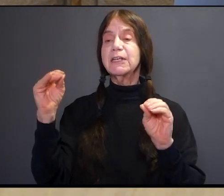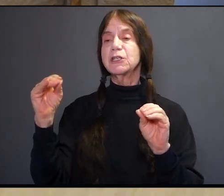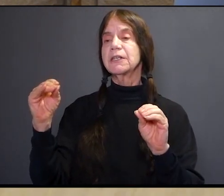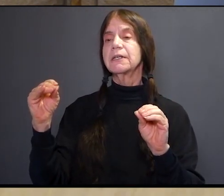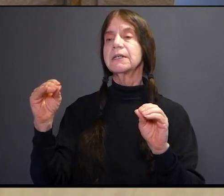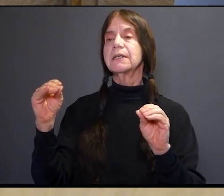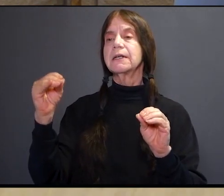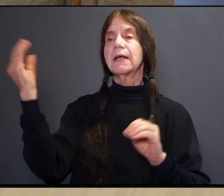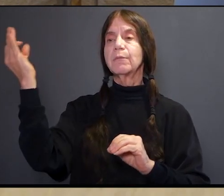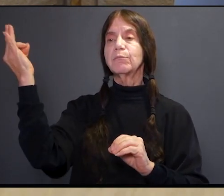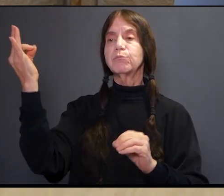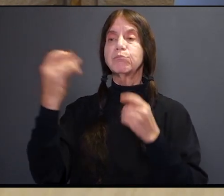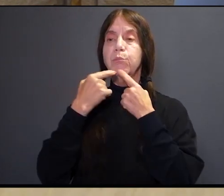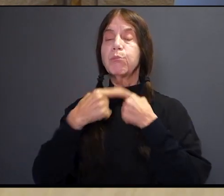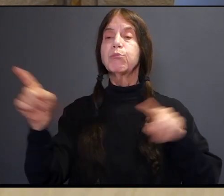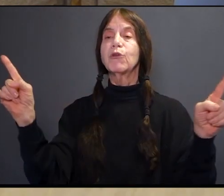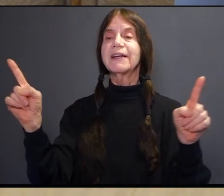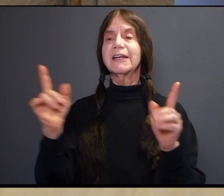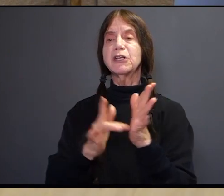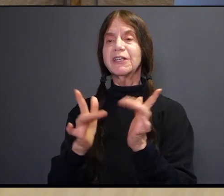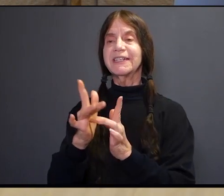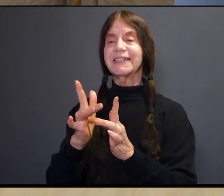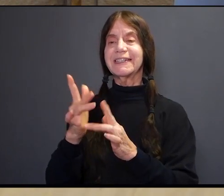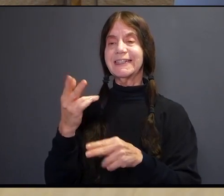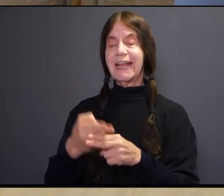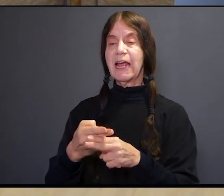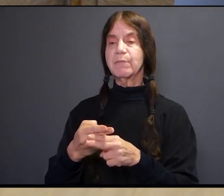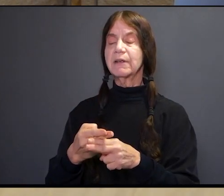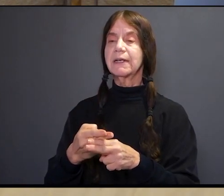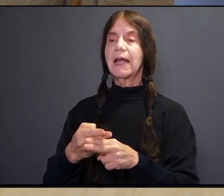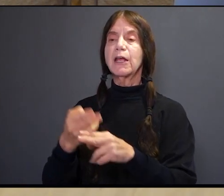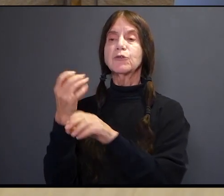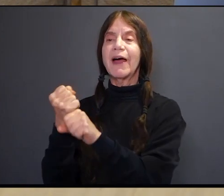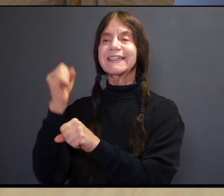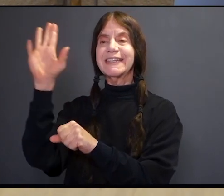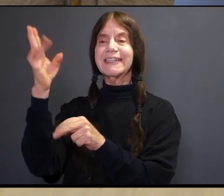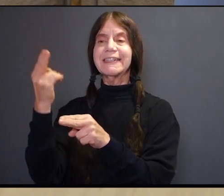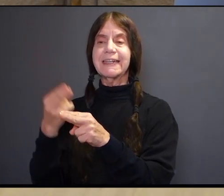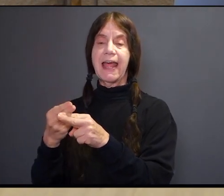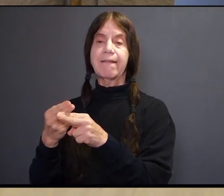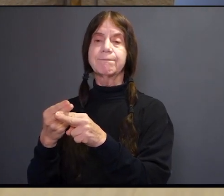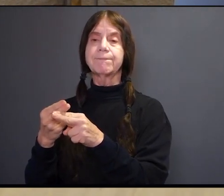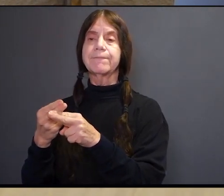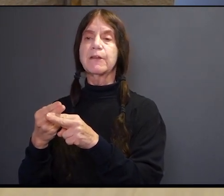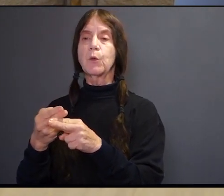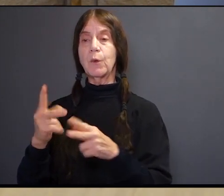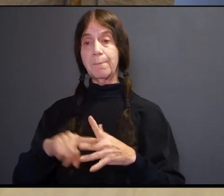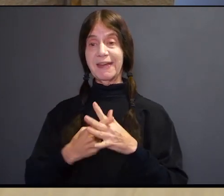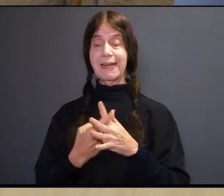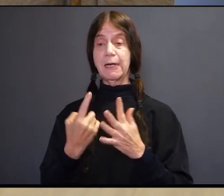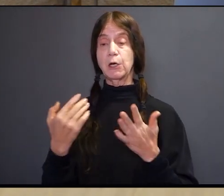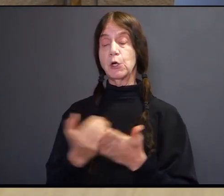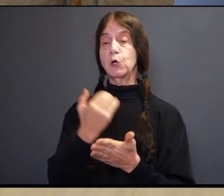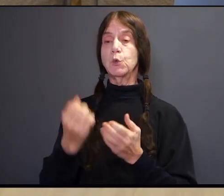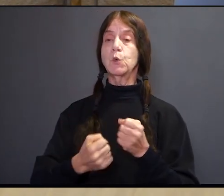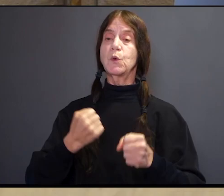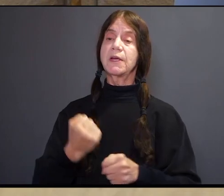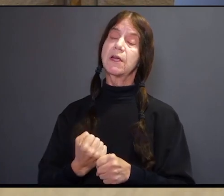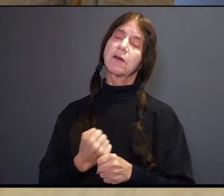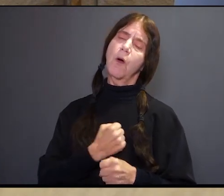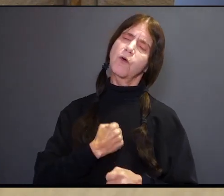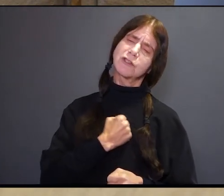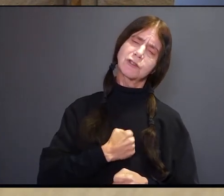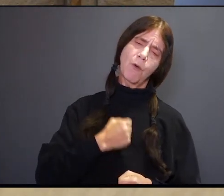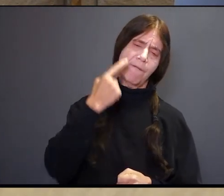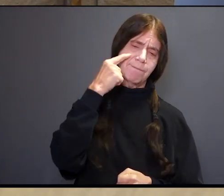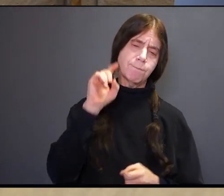Jesus. Let us call upon the name of Jesus. We begin this new year penitent over our